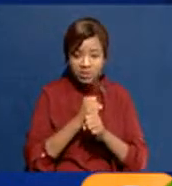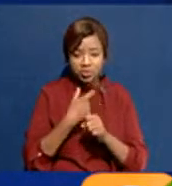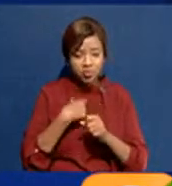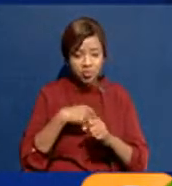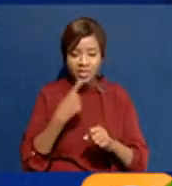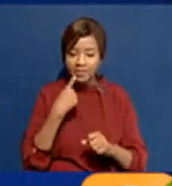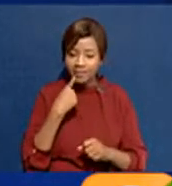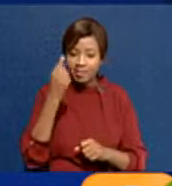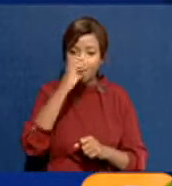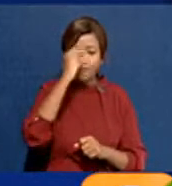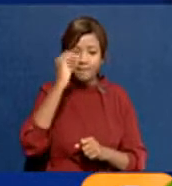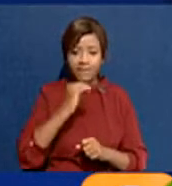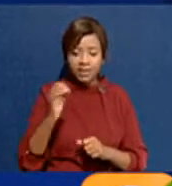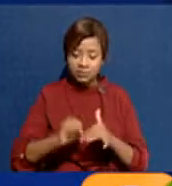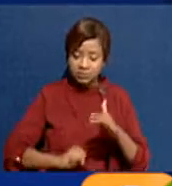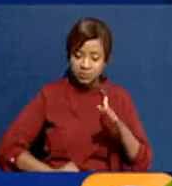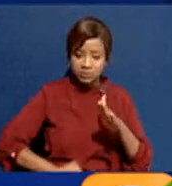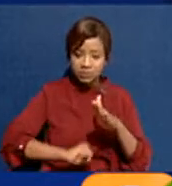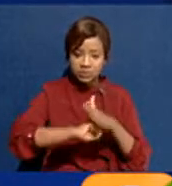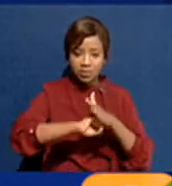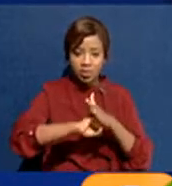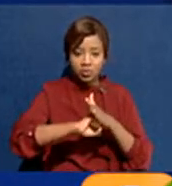100% behind